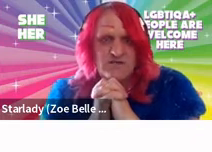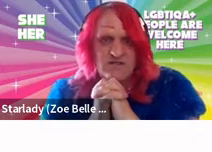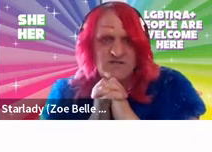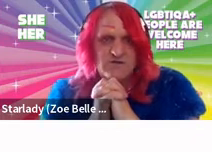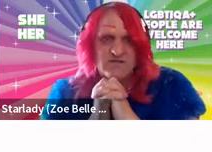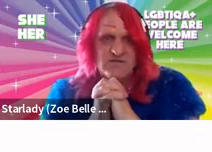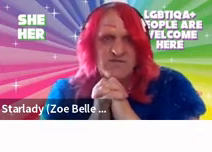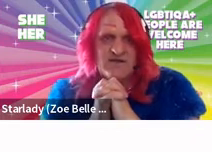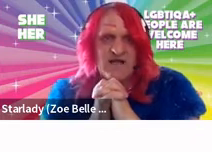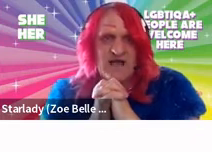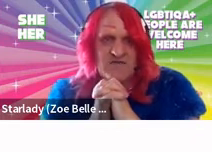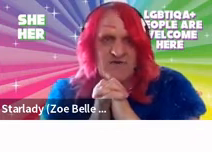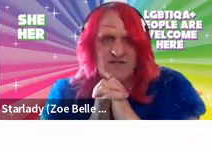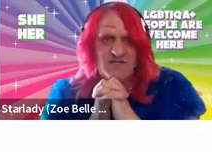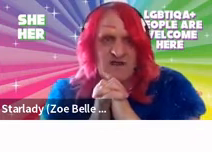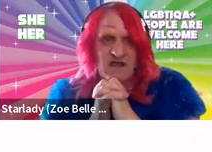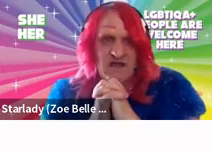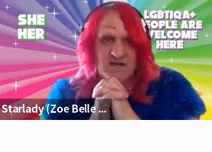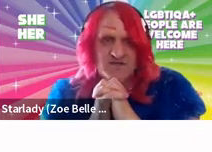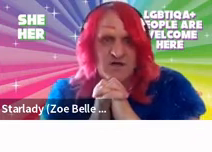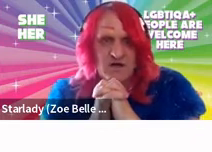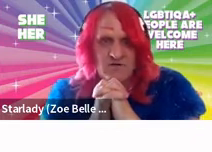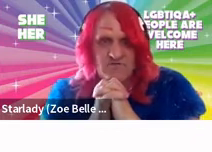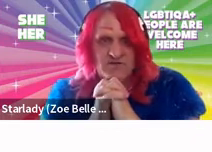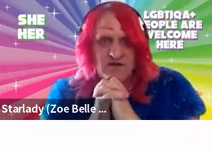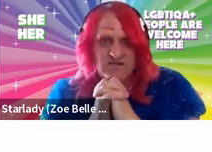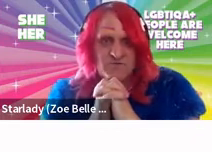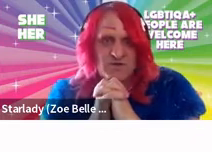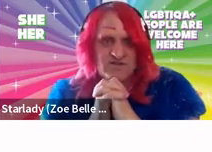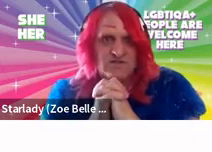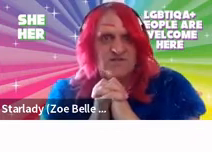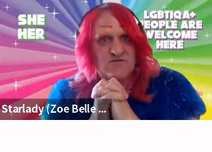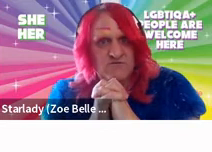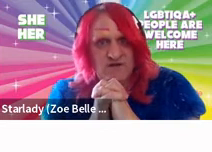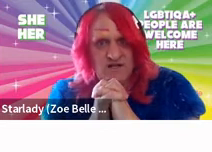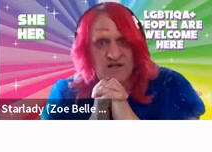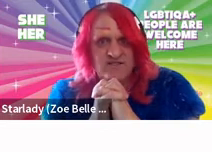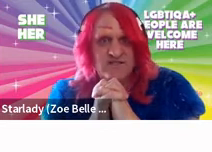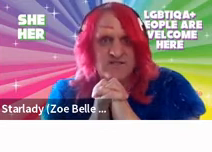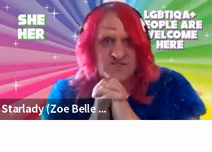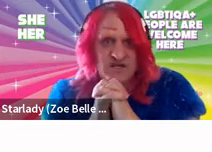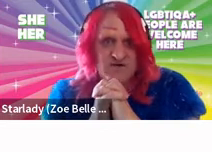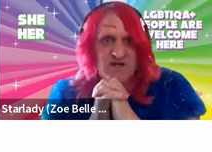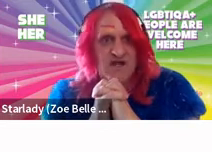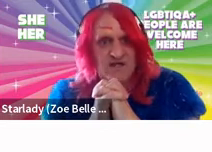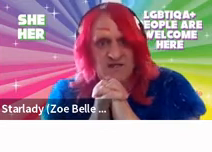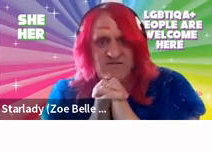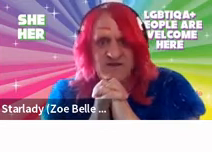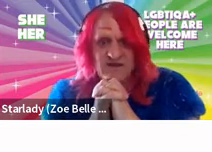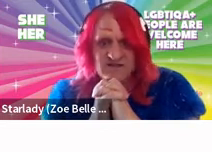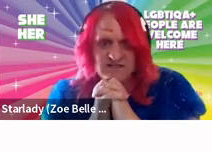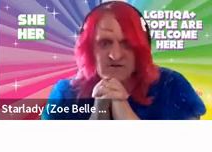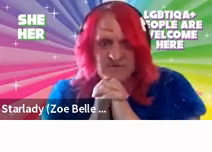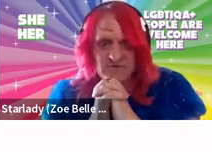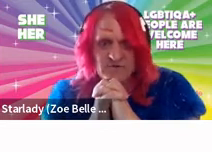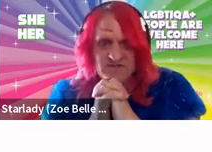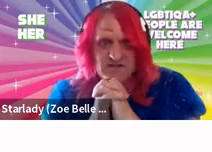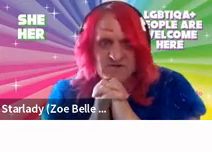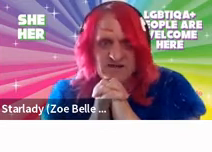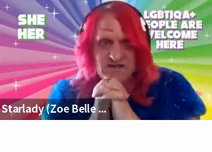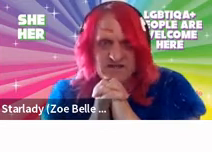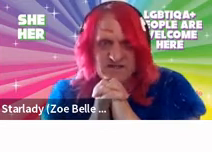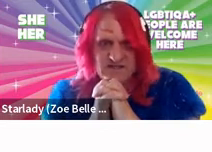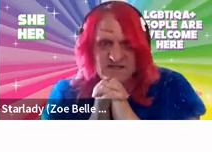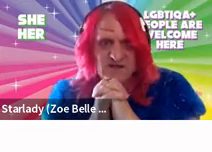it talks about the average age of a trans person sort of realizing, sharing, and living as their